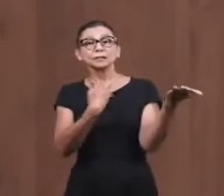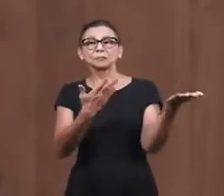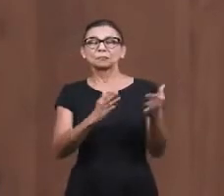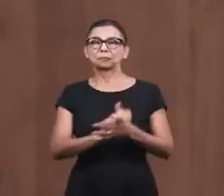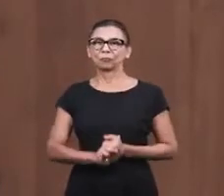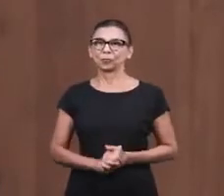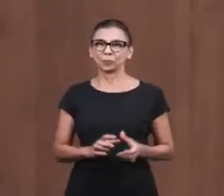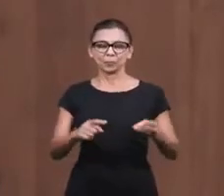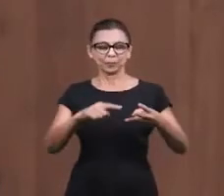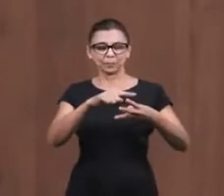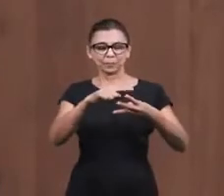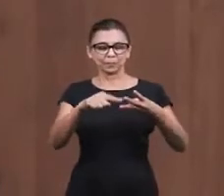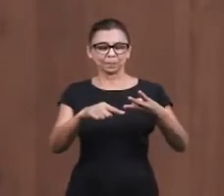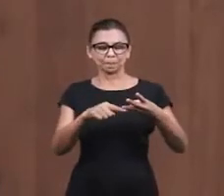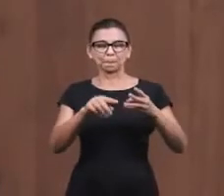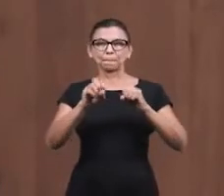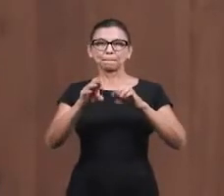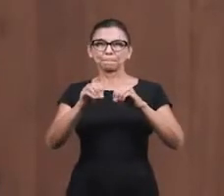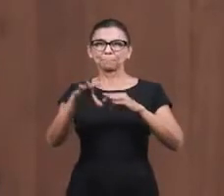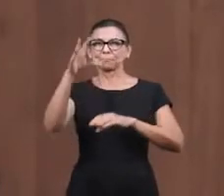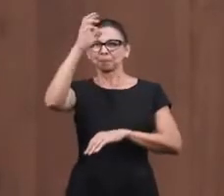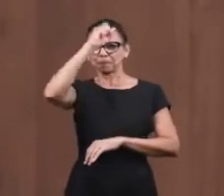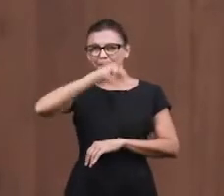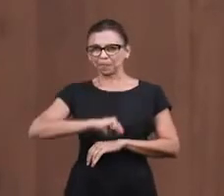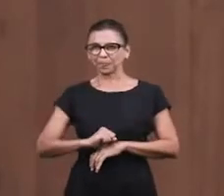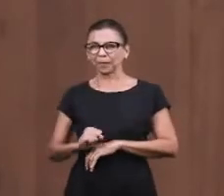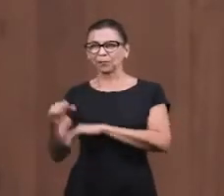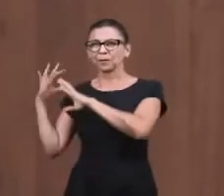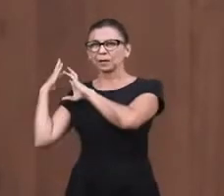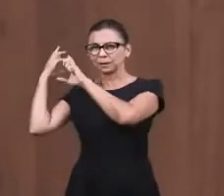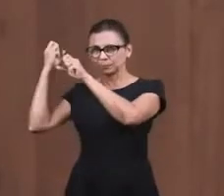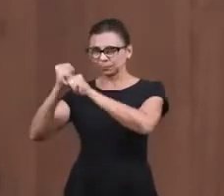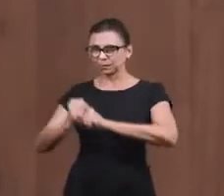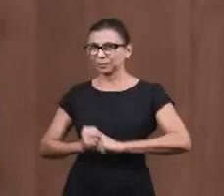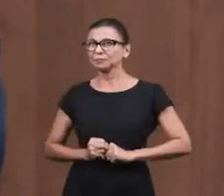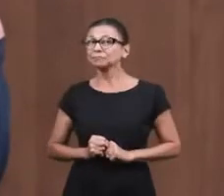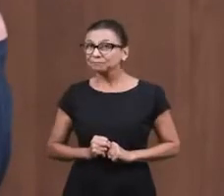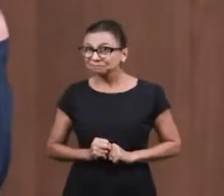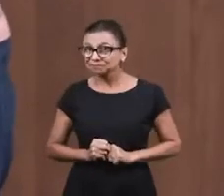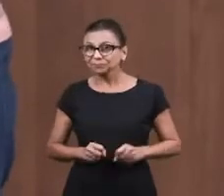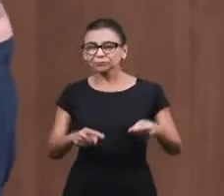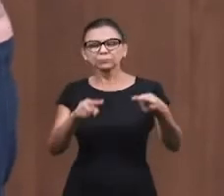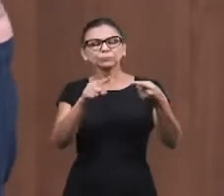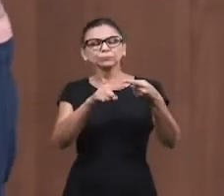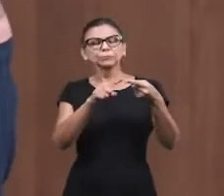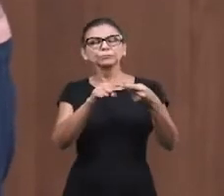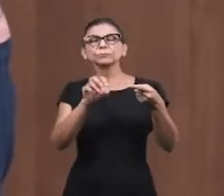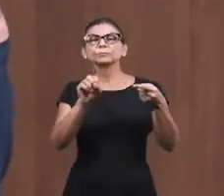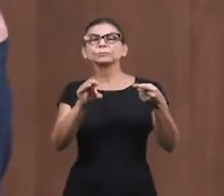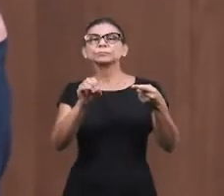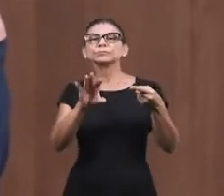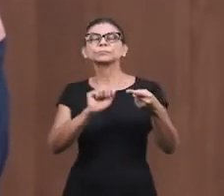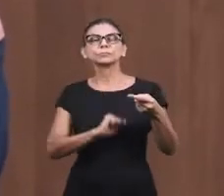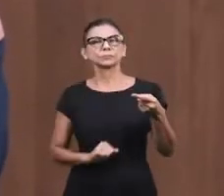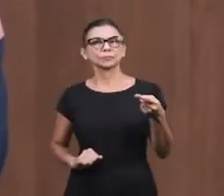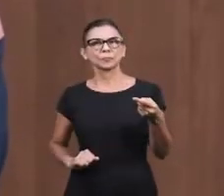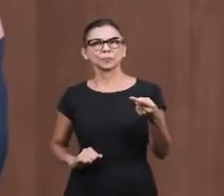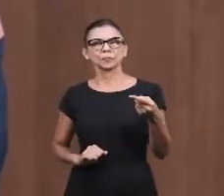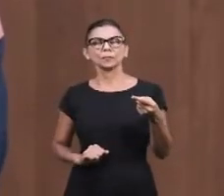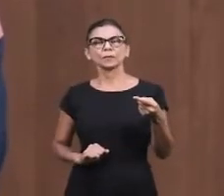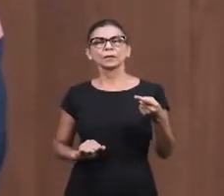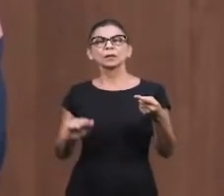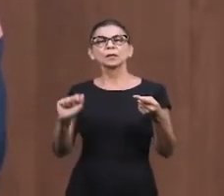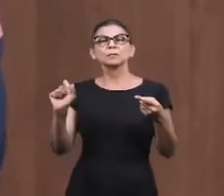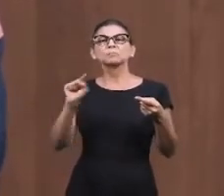three great teachings. And we're going to remember all of them. We're going to go through them right now. First, who is